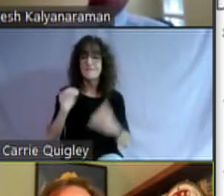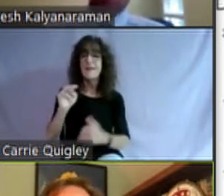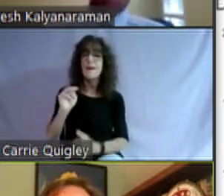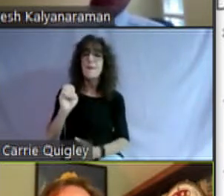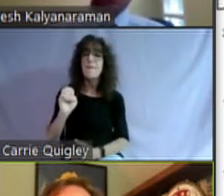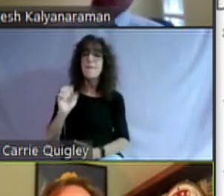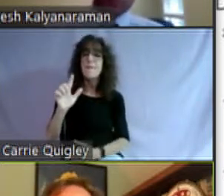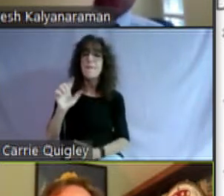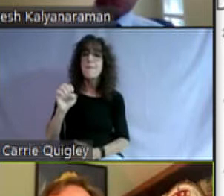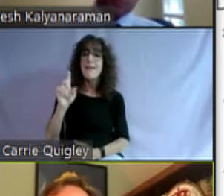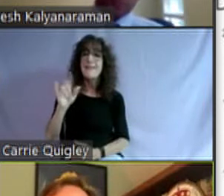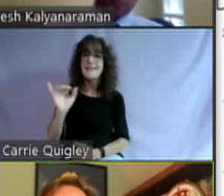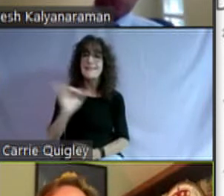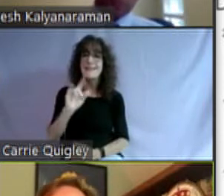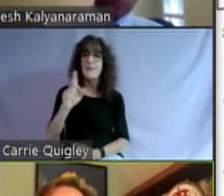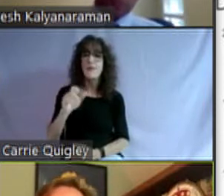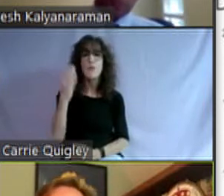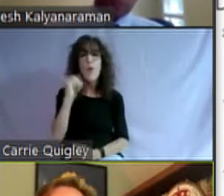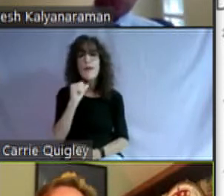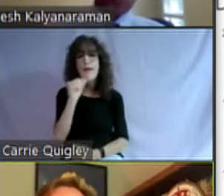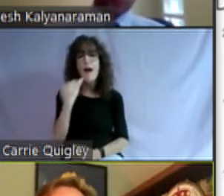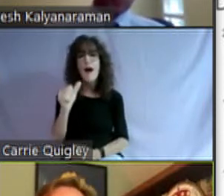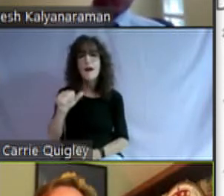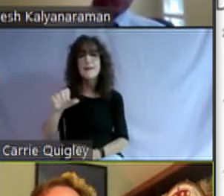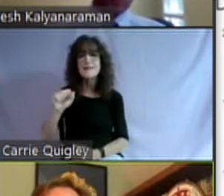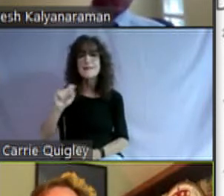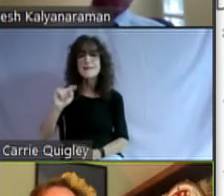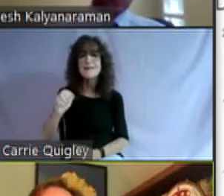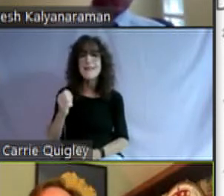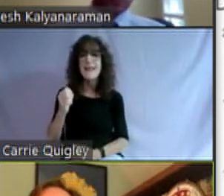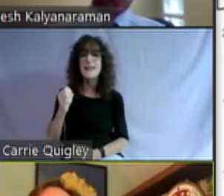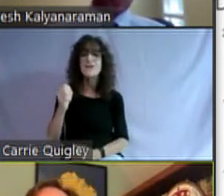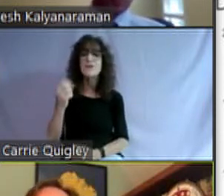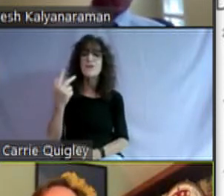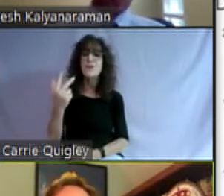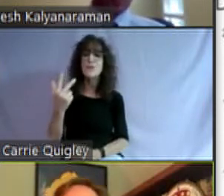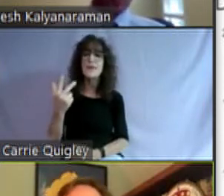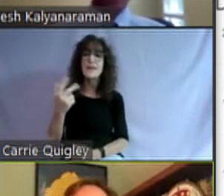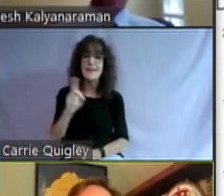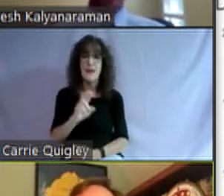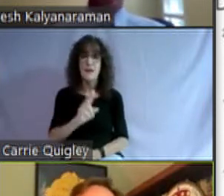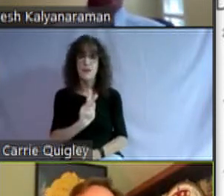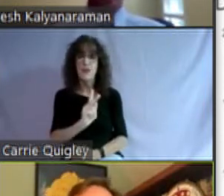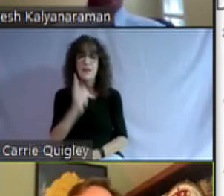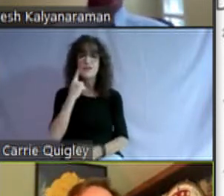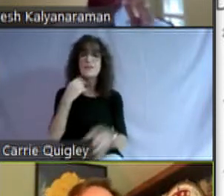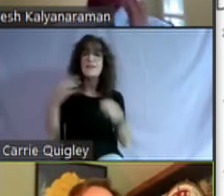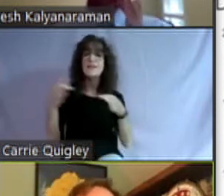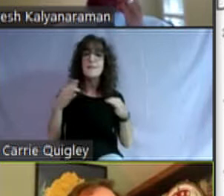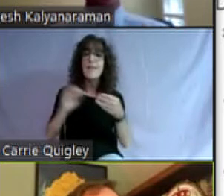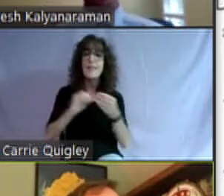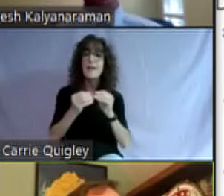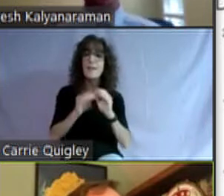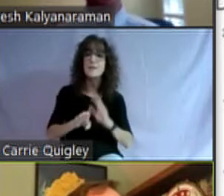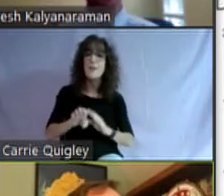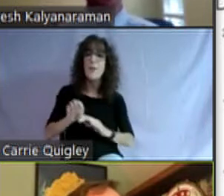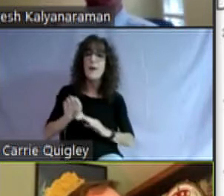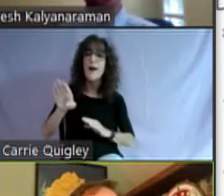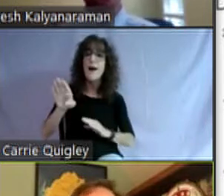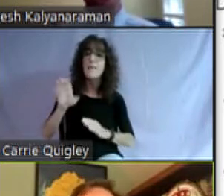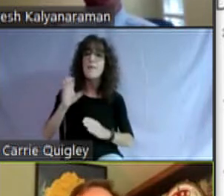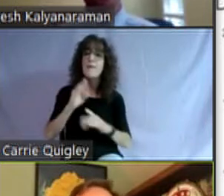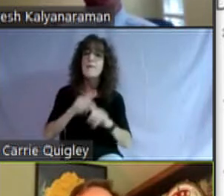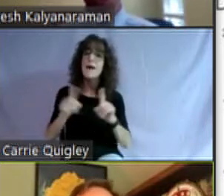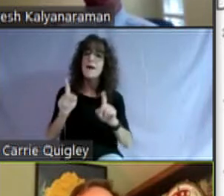to stage 3? And Dr. K just explained about the numbers going up, but there are people